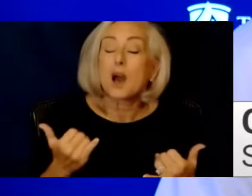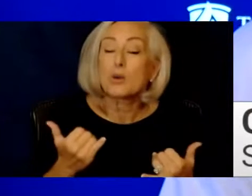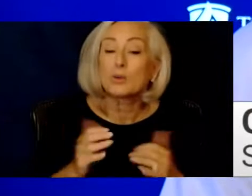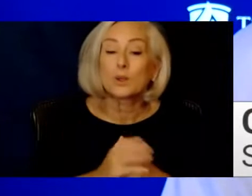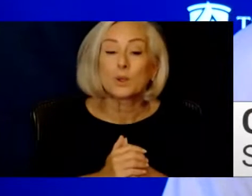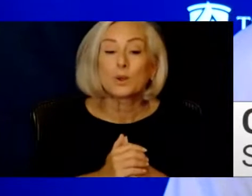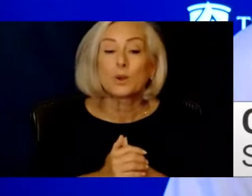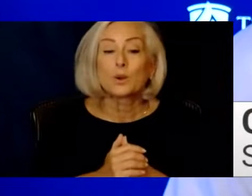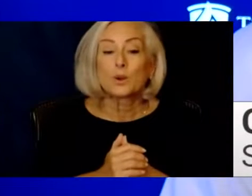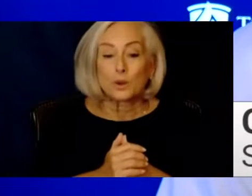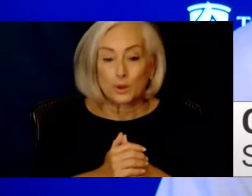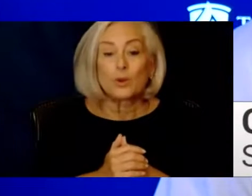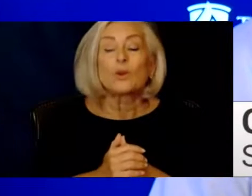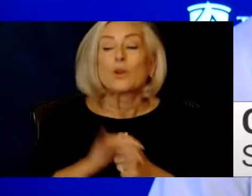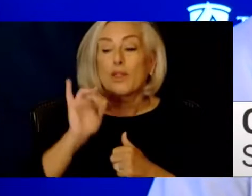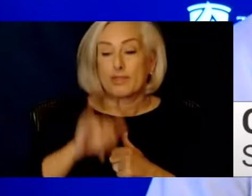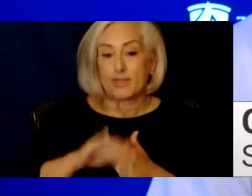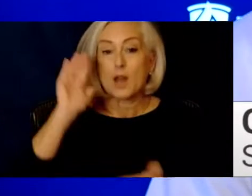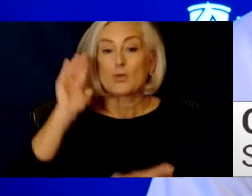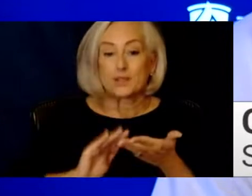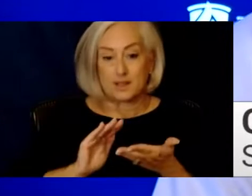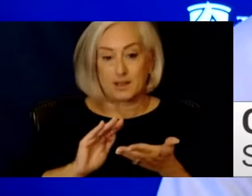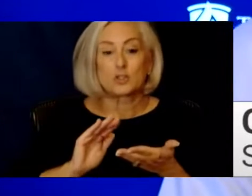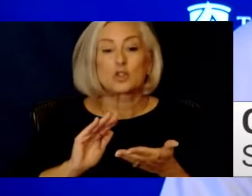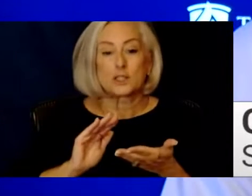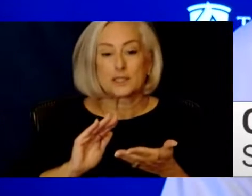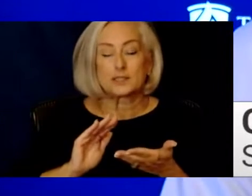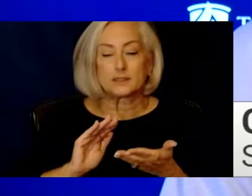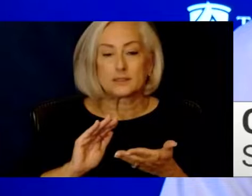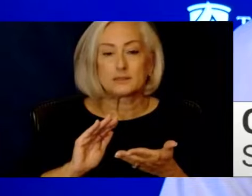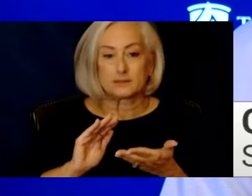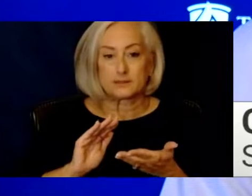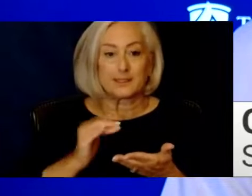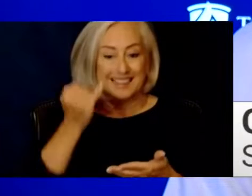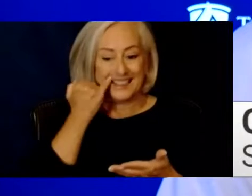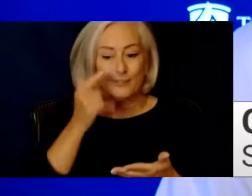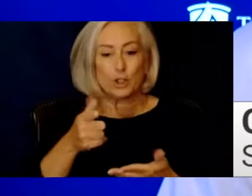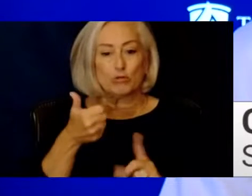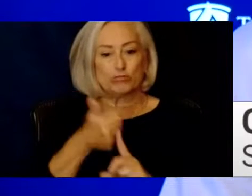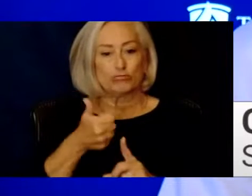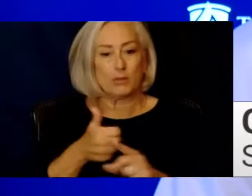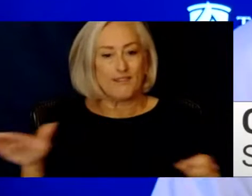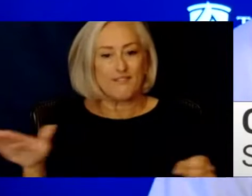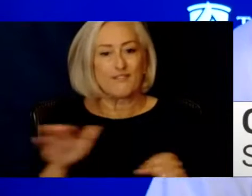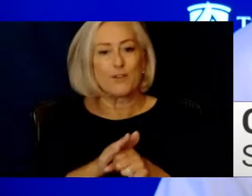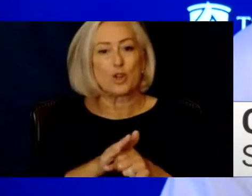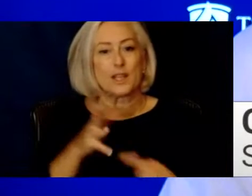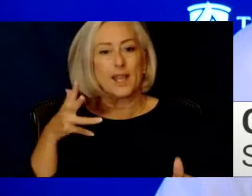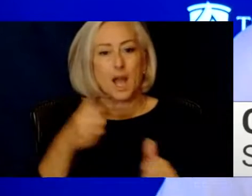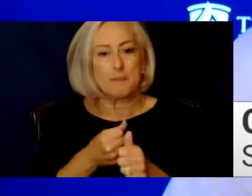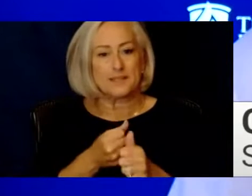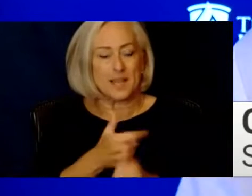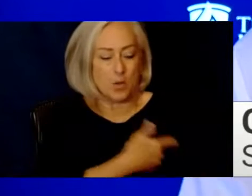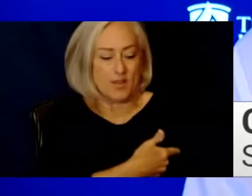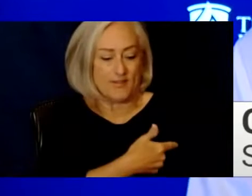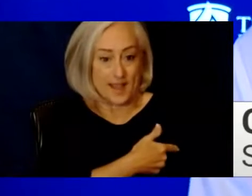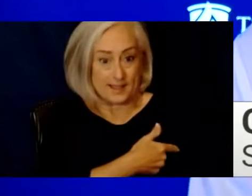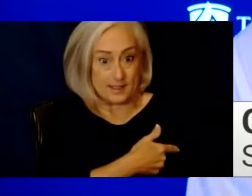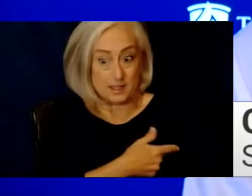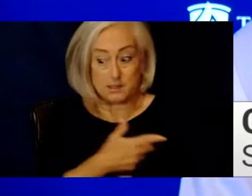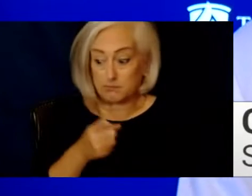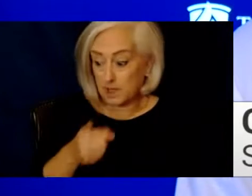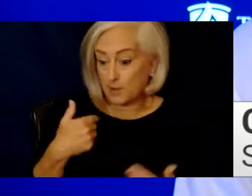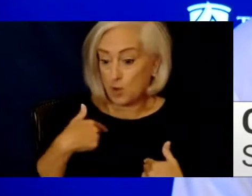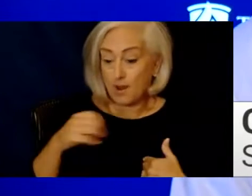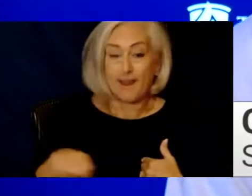those reductions are, certainly decreased if you are fully vaccinated up to date. But even if you are and you have some of those other